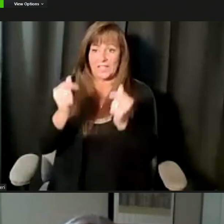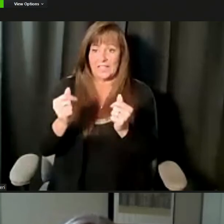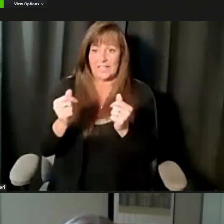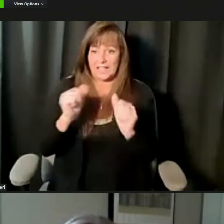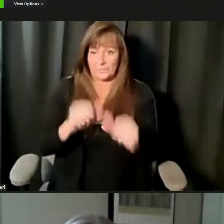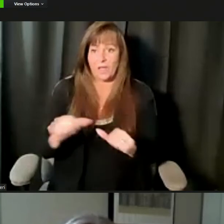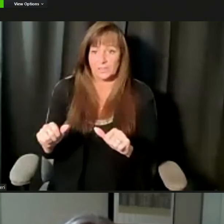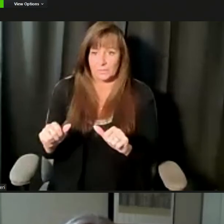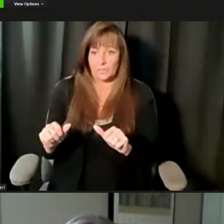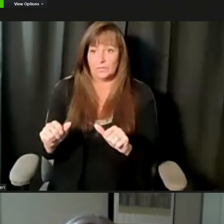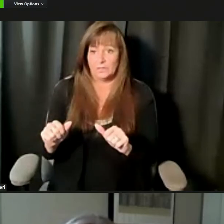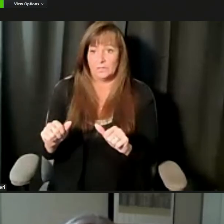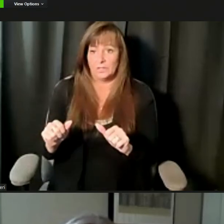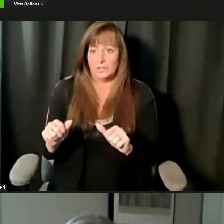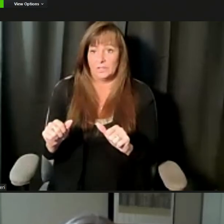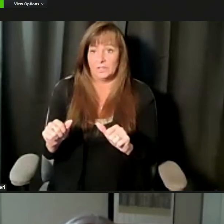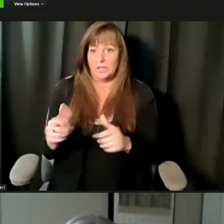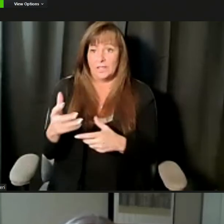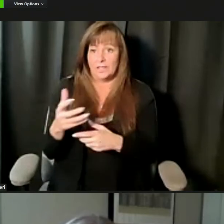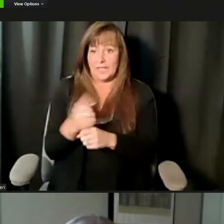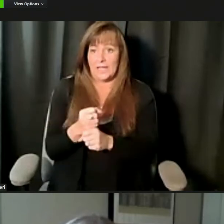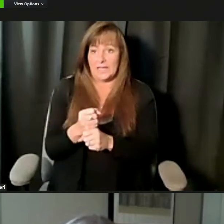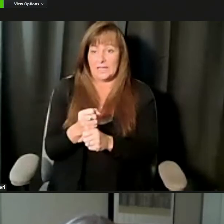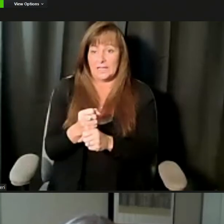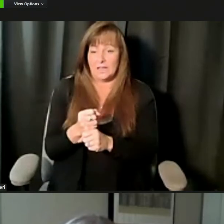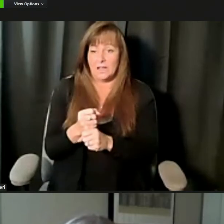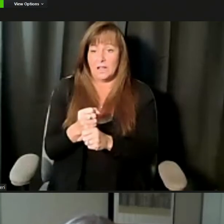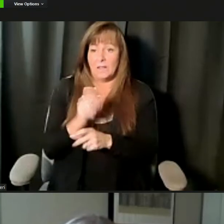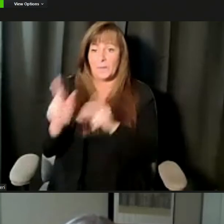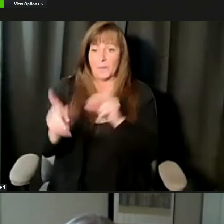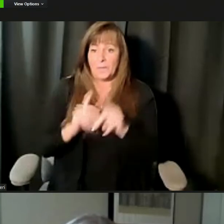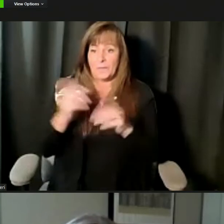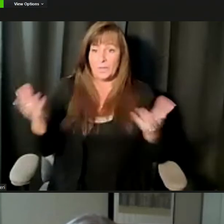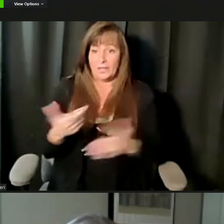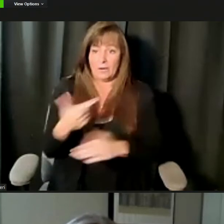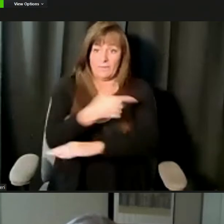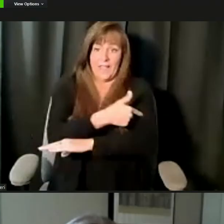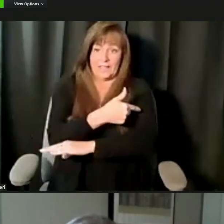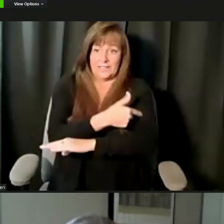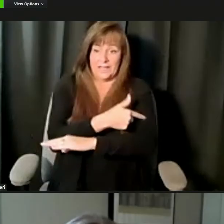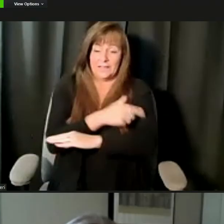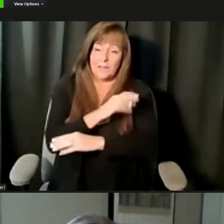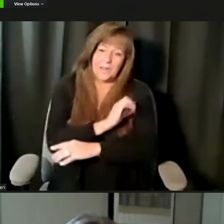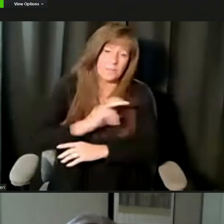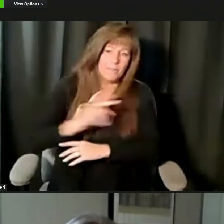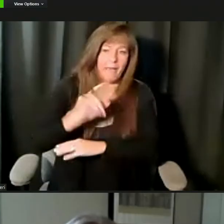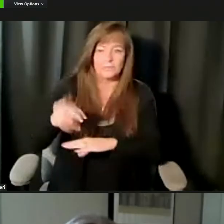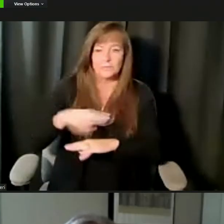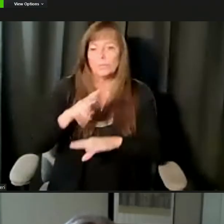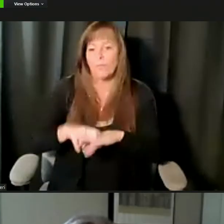as possible, getting our population vaccinated and getting back to normal.